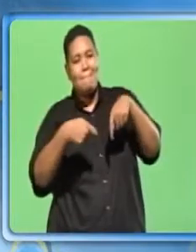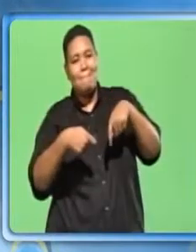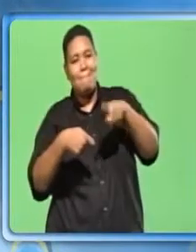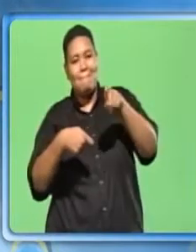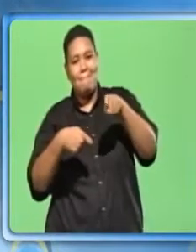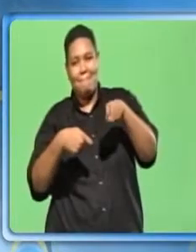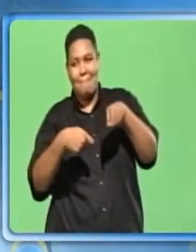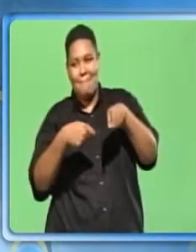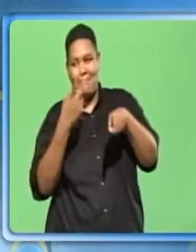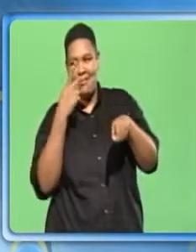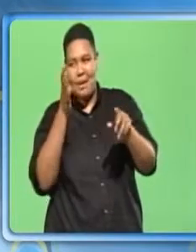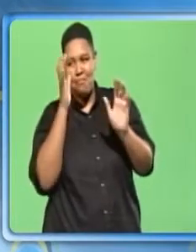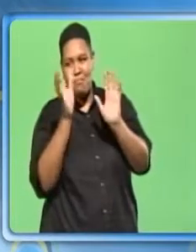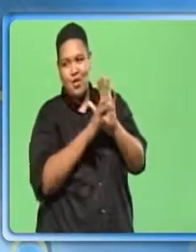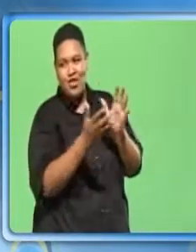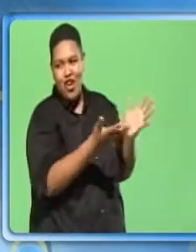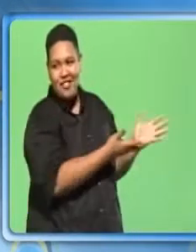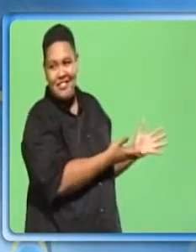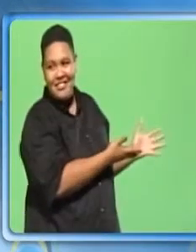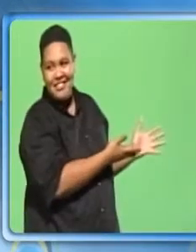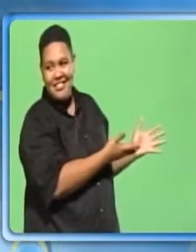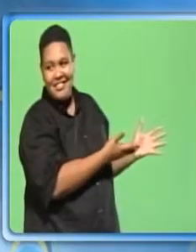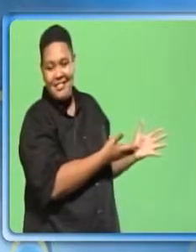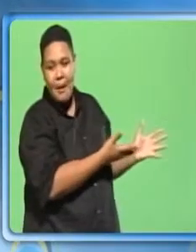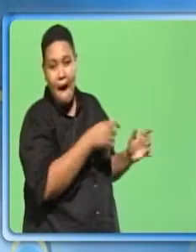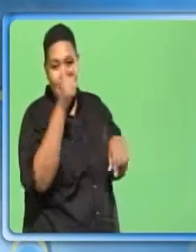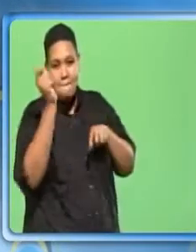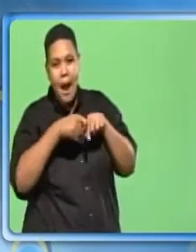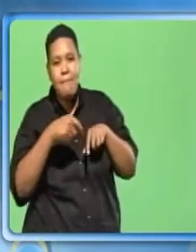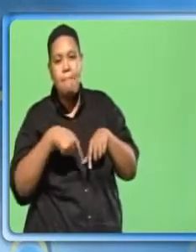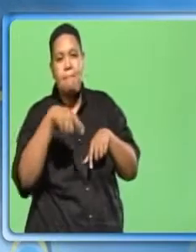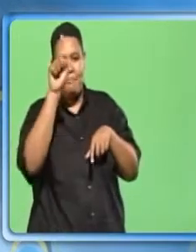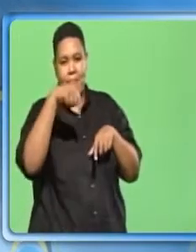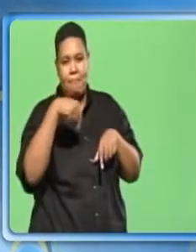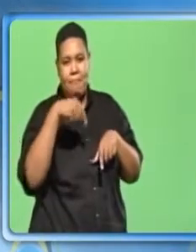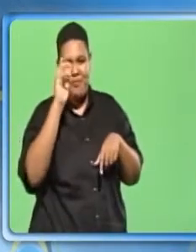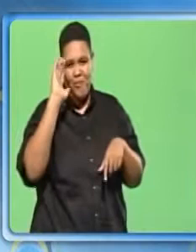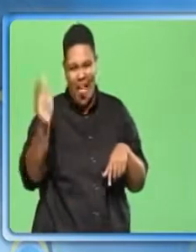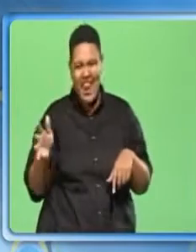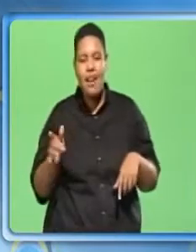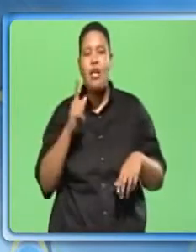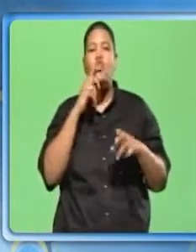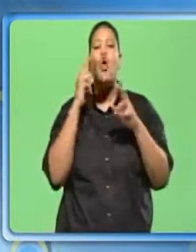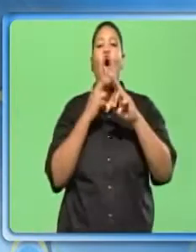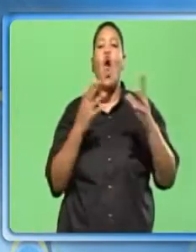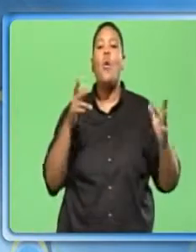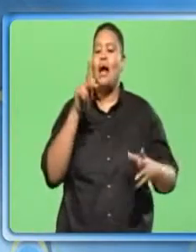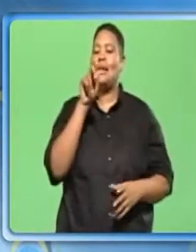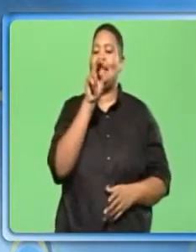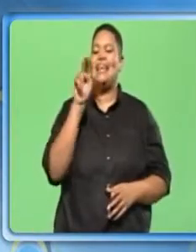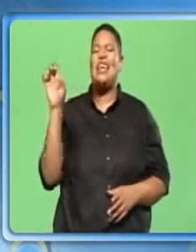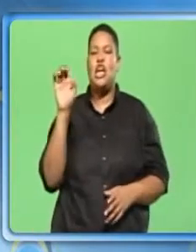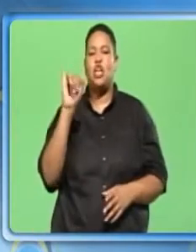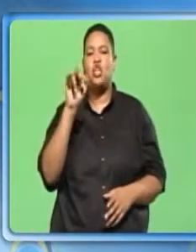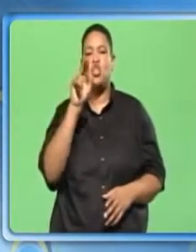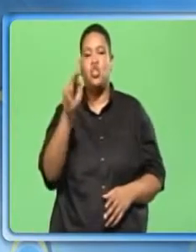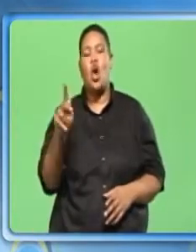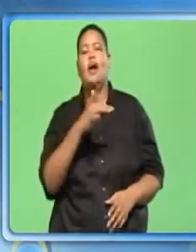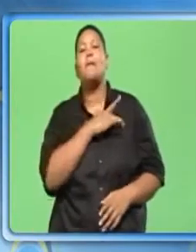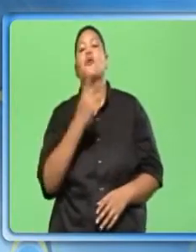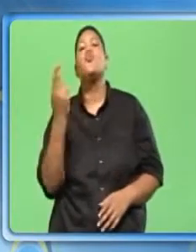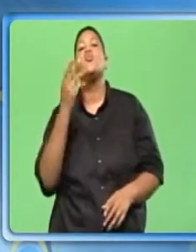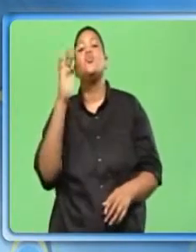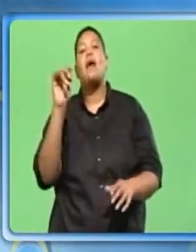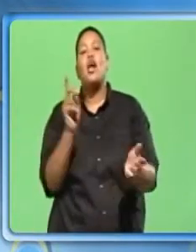place, your leg gives a little kick. This is called the knee jerk, and it is often used